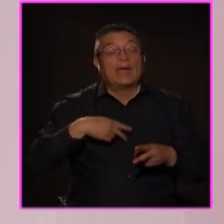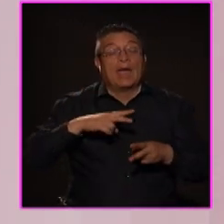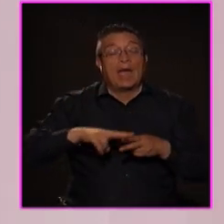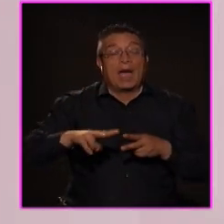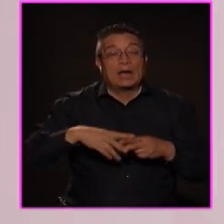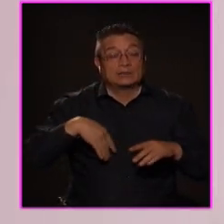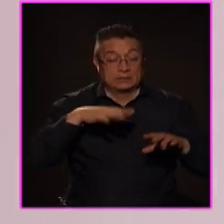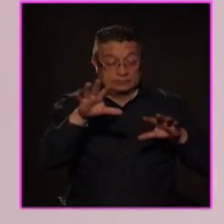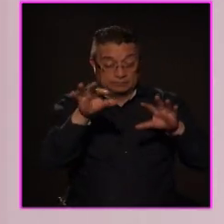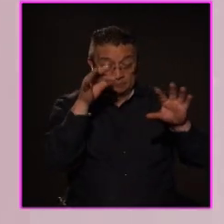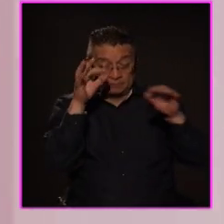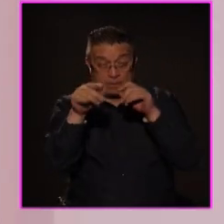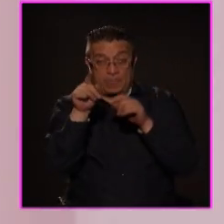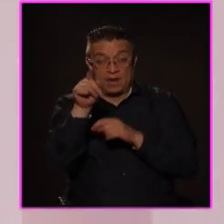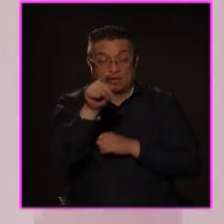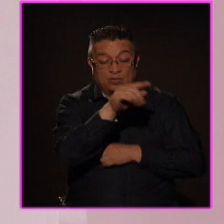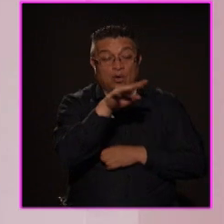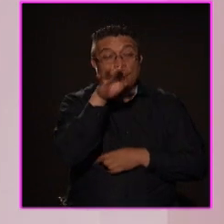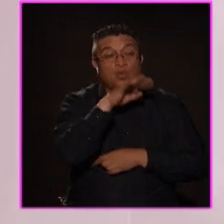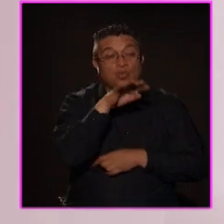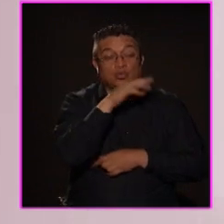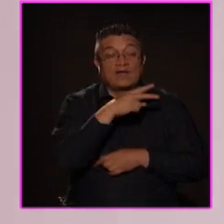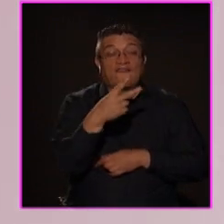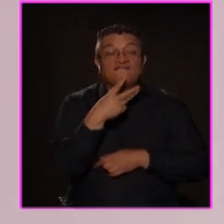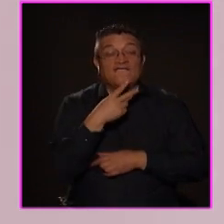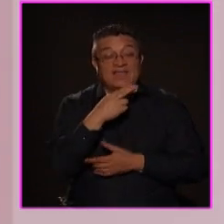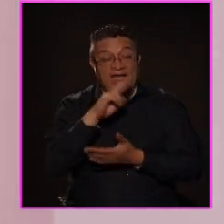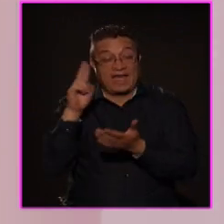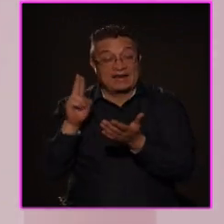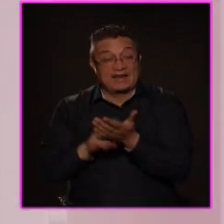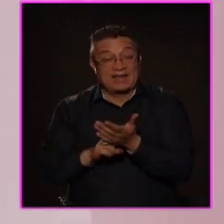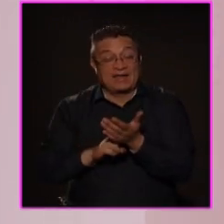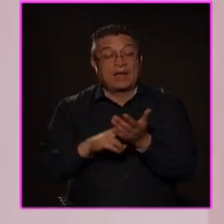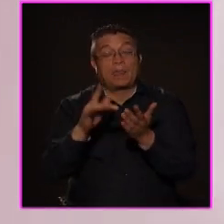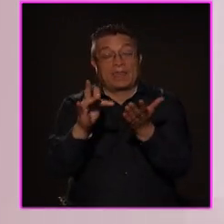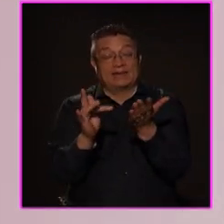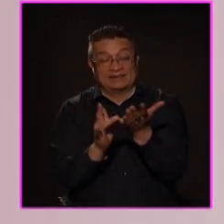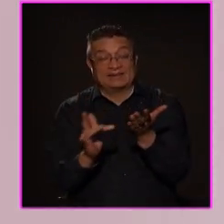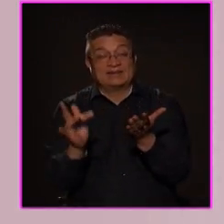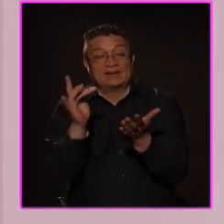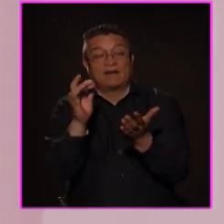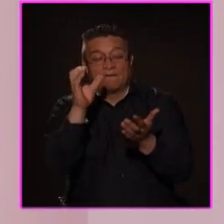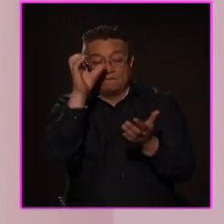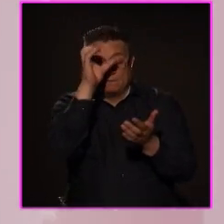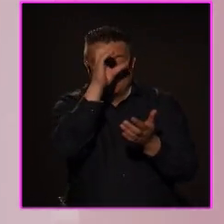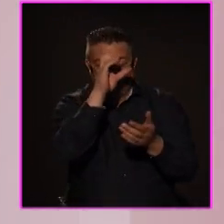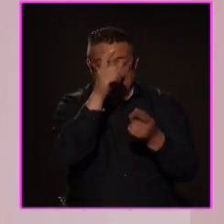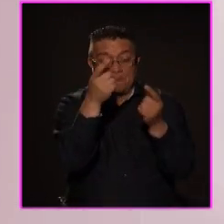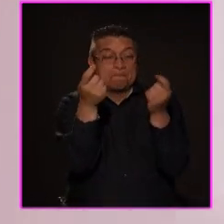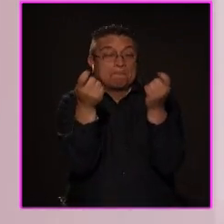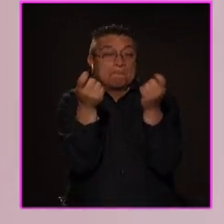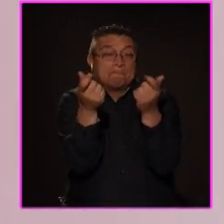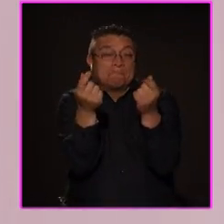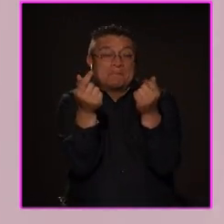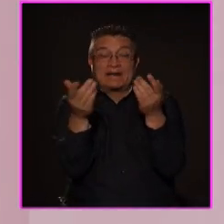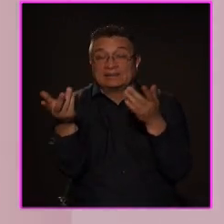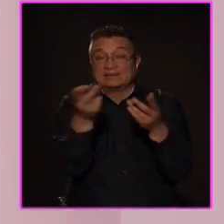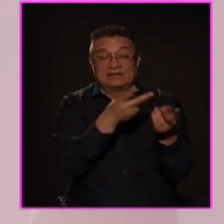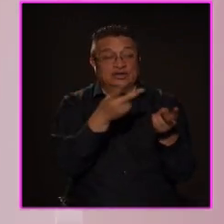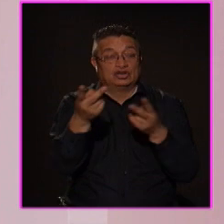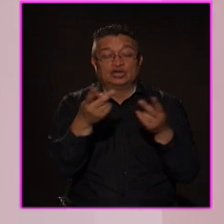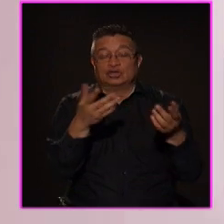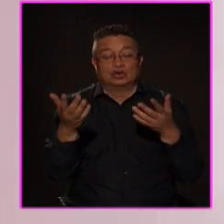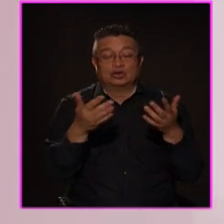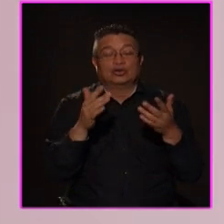use it in real life, the AI is looking for similar patterns similar to